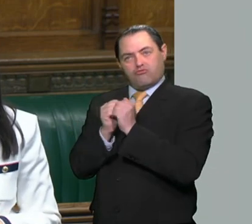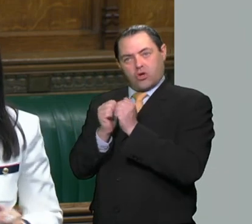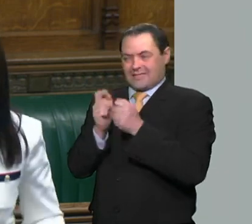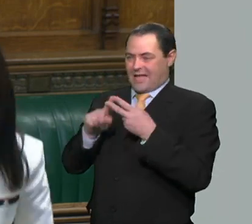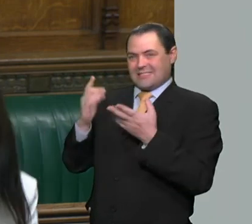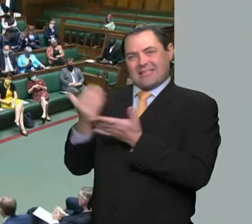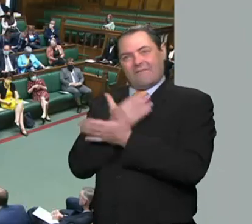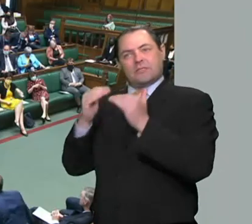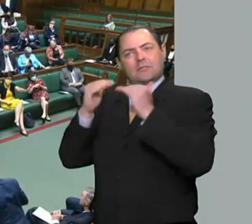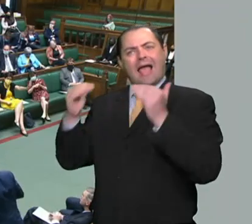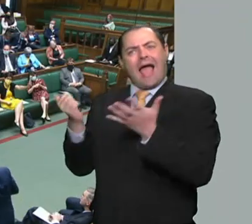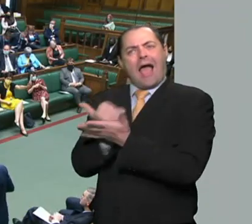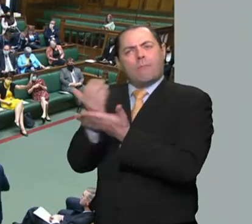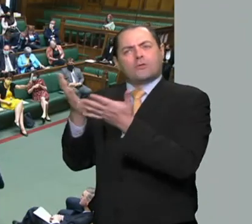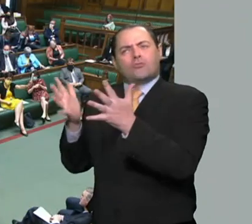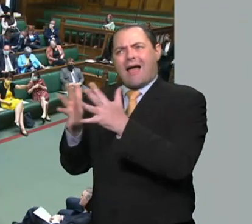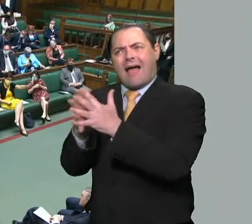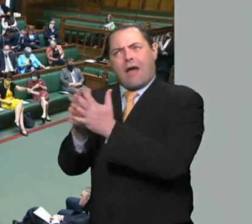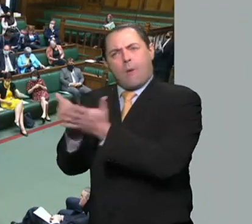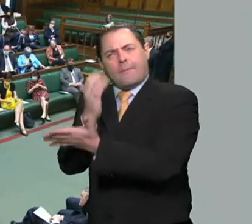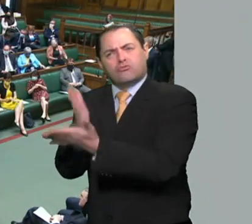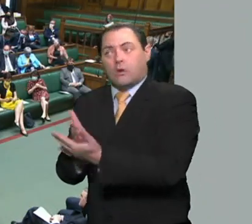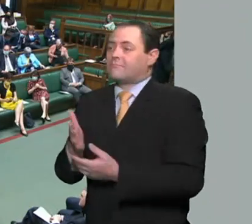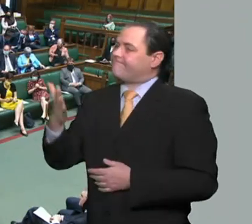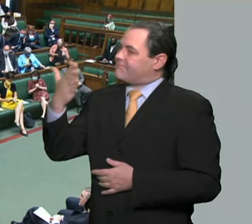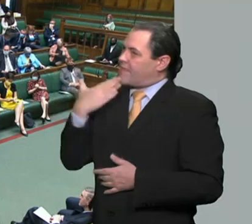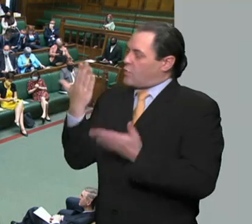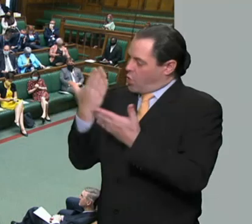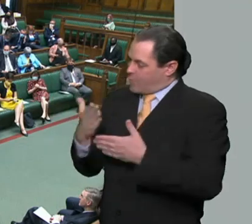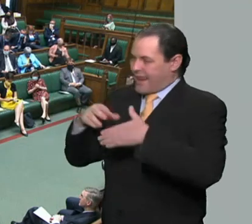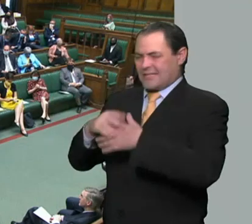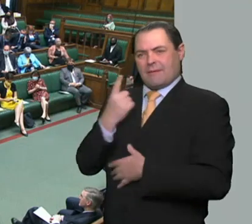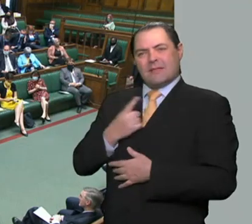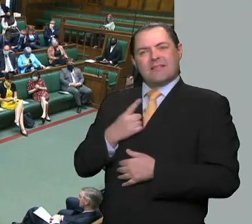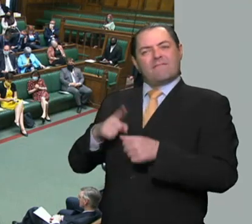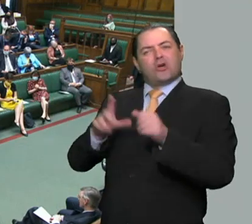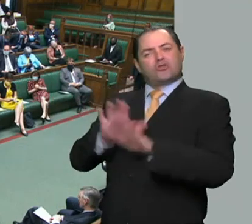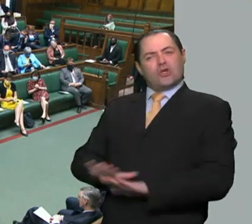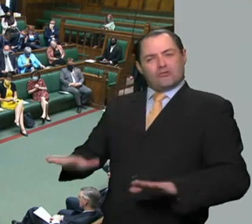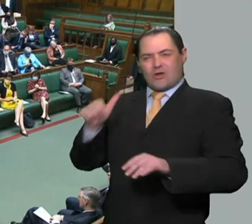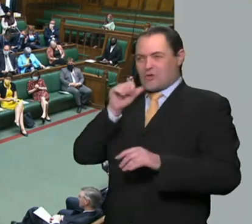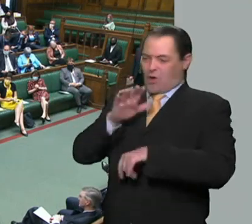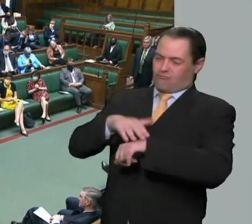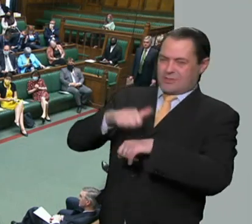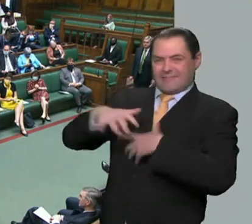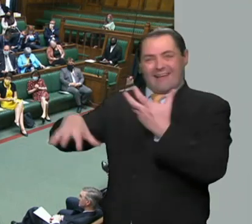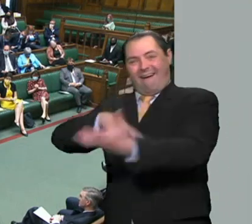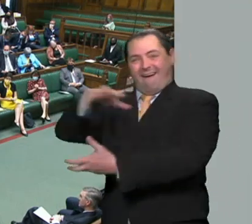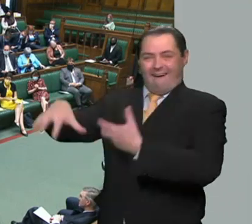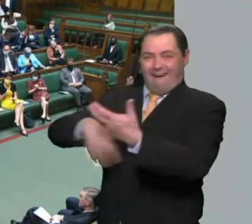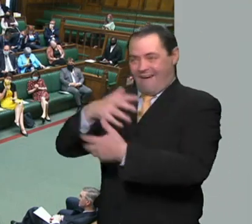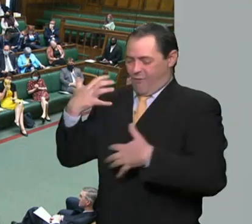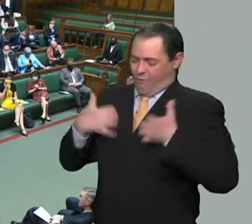safety standards? Can I thank the Honourable Lady? And I've got young children, and I know what it's like at Christmas, and as well as being a time